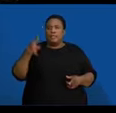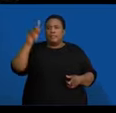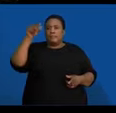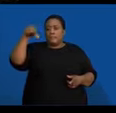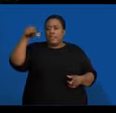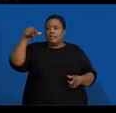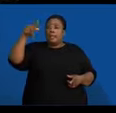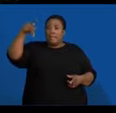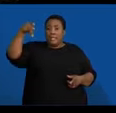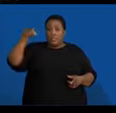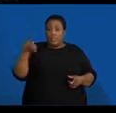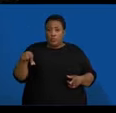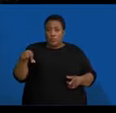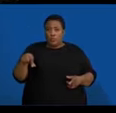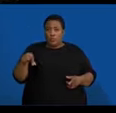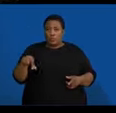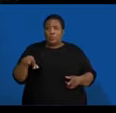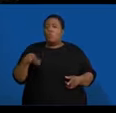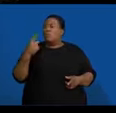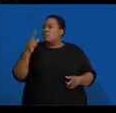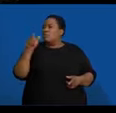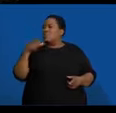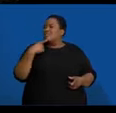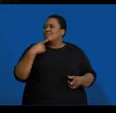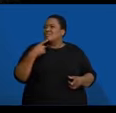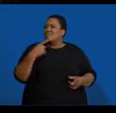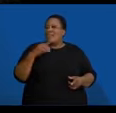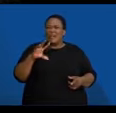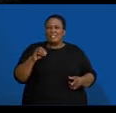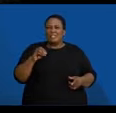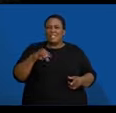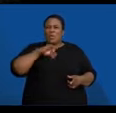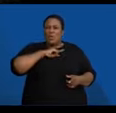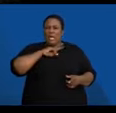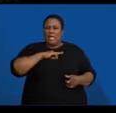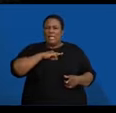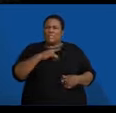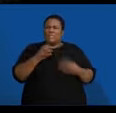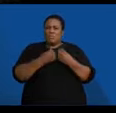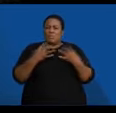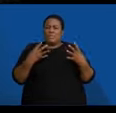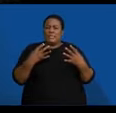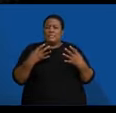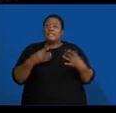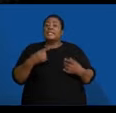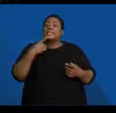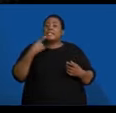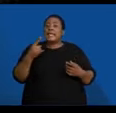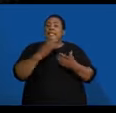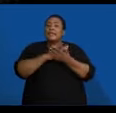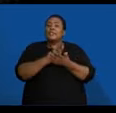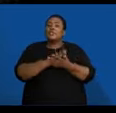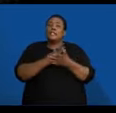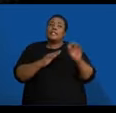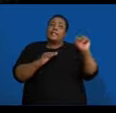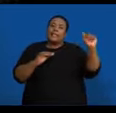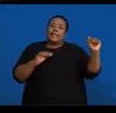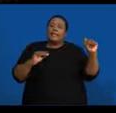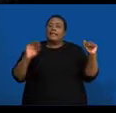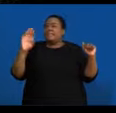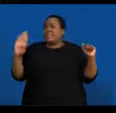there. Now, one person might be asking, why is it that he's drawing so many lines? They said it is between A and B. So